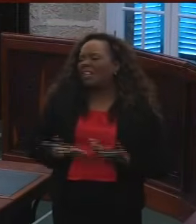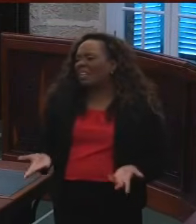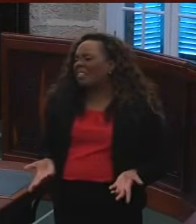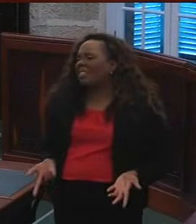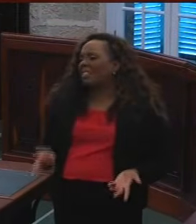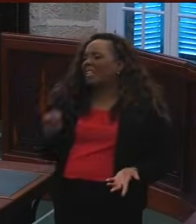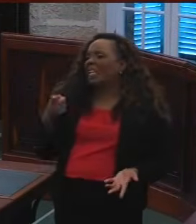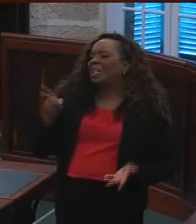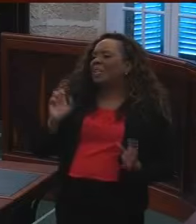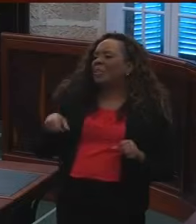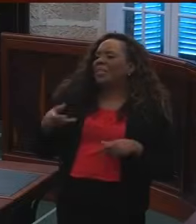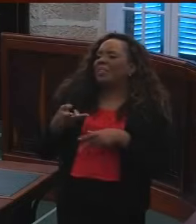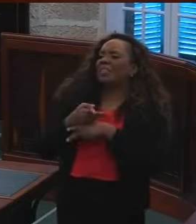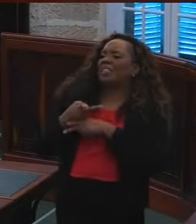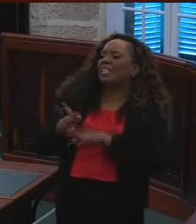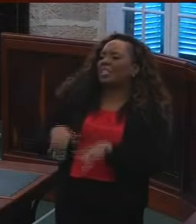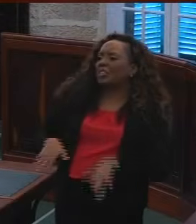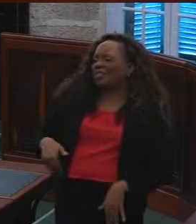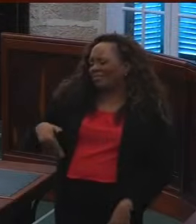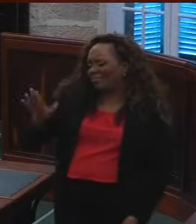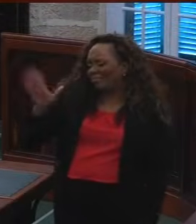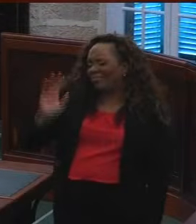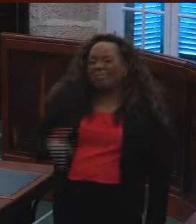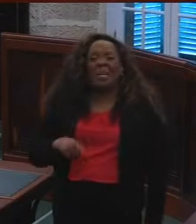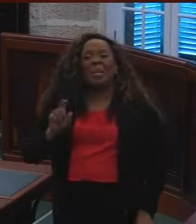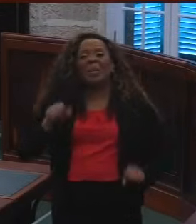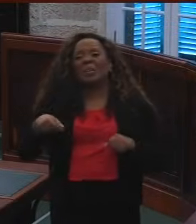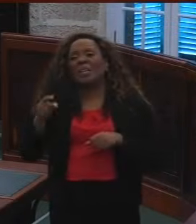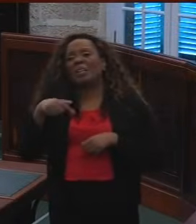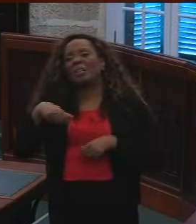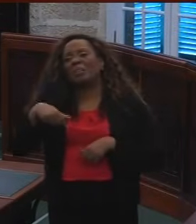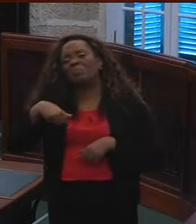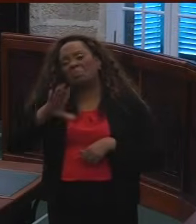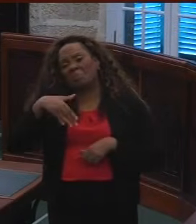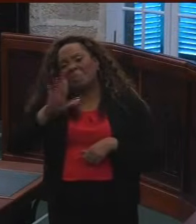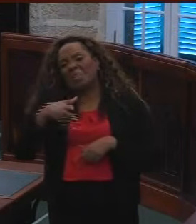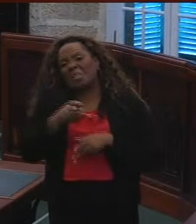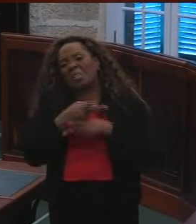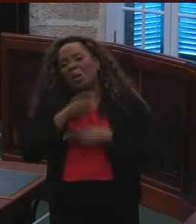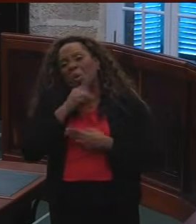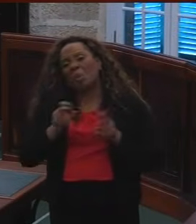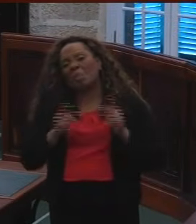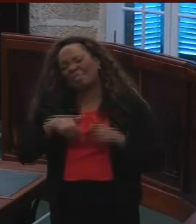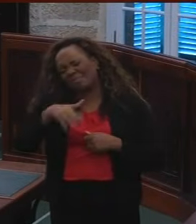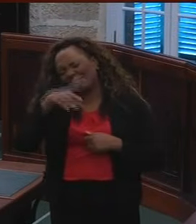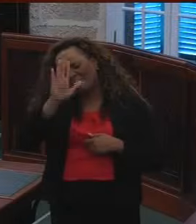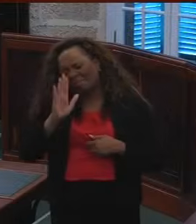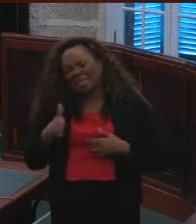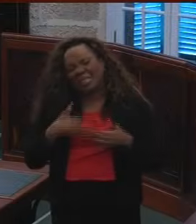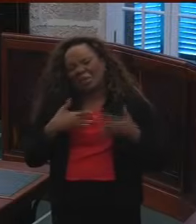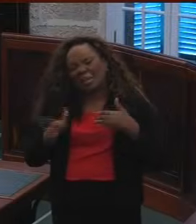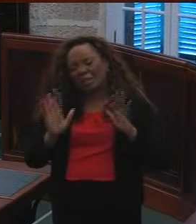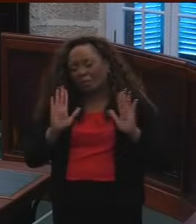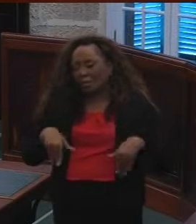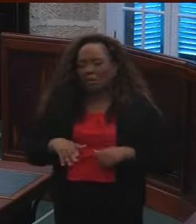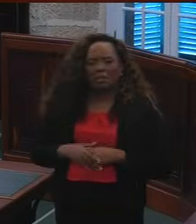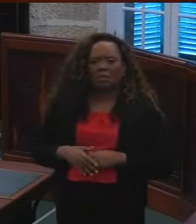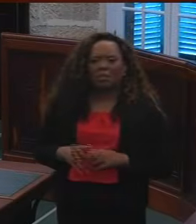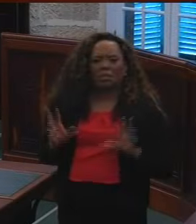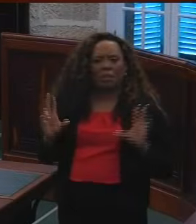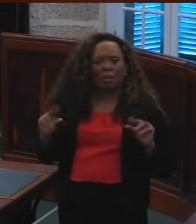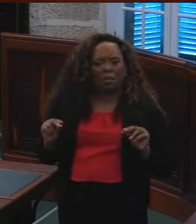could go and look after children at Child Care Board or now the Social Empowerment Agency. Everybody feel that they could send anybody to go and look after older people. But